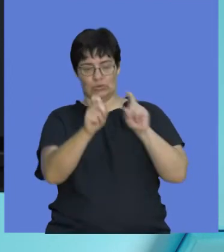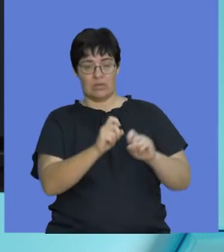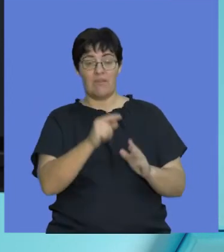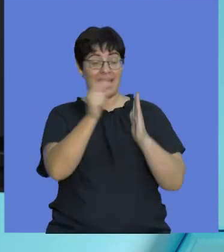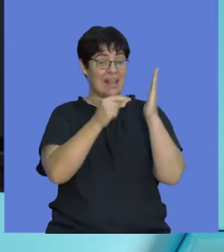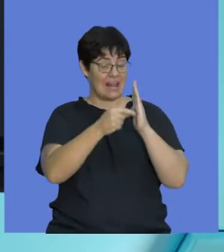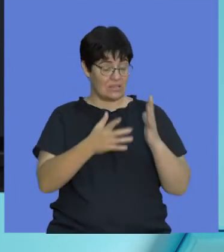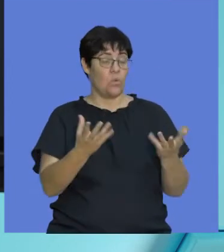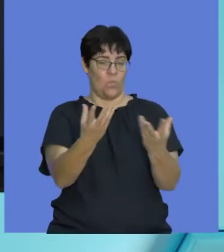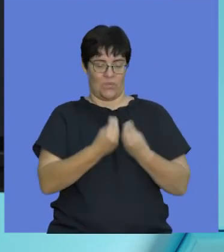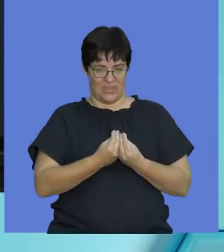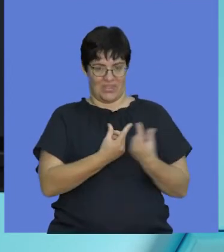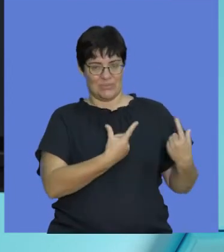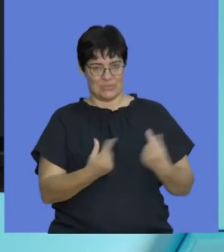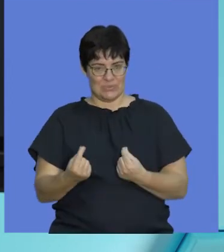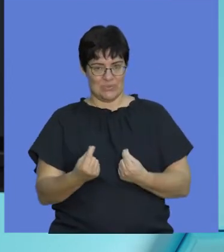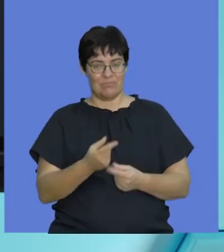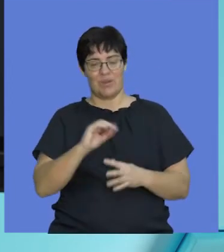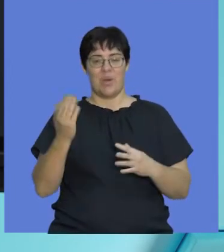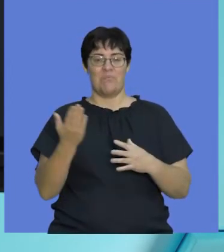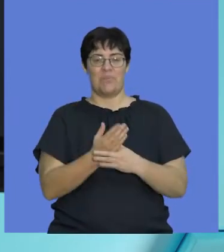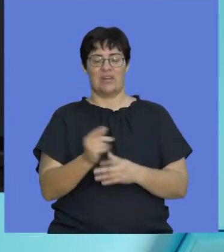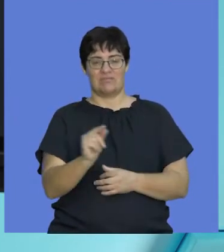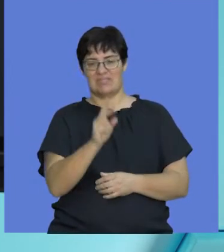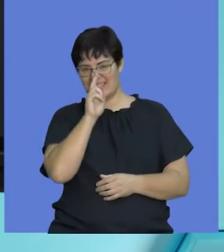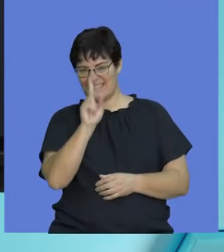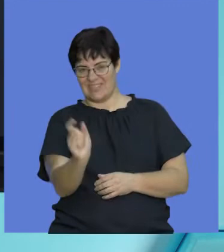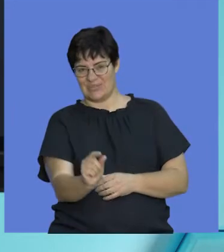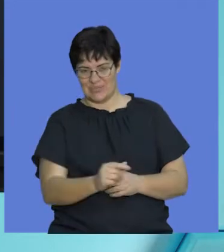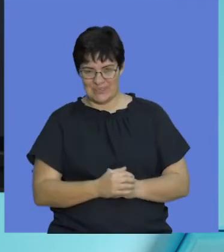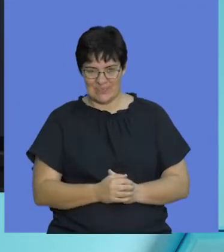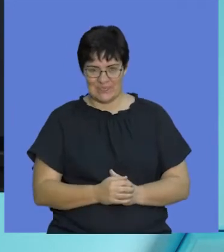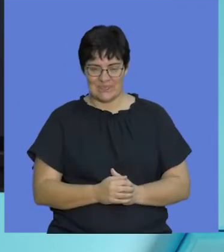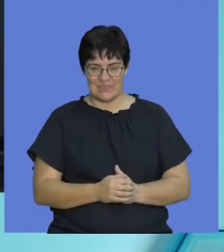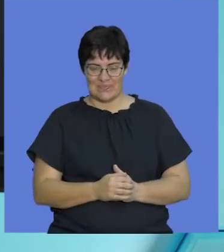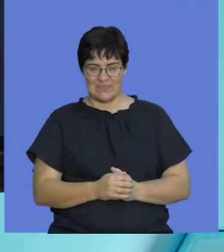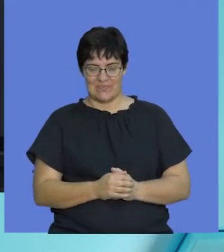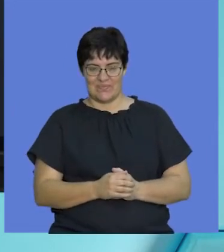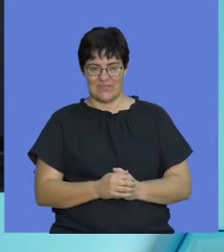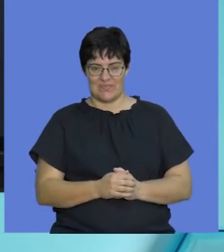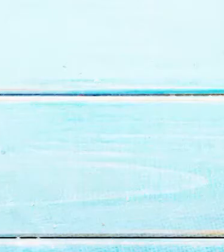make sure you got a calculator with you so you can do it with me. And we're going to take a short break, and I'll see you in a couple of minutes.